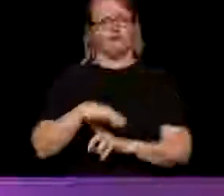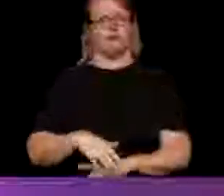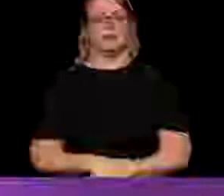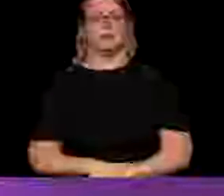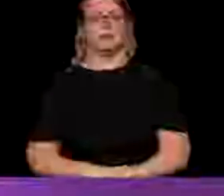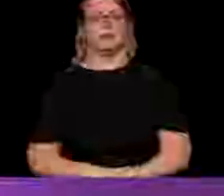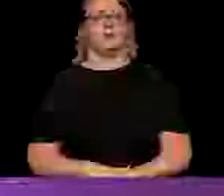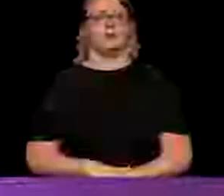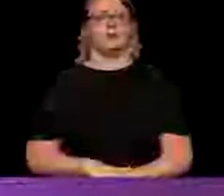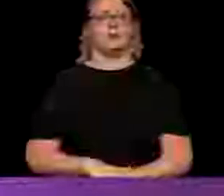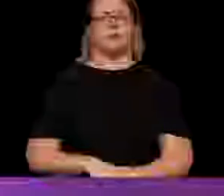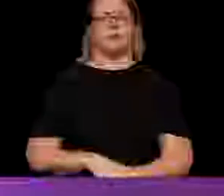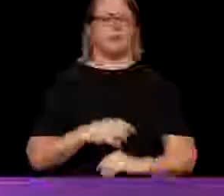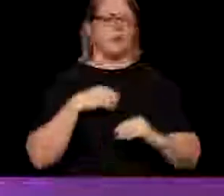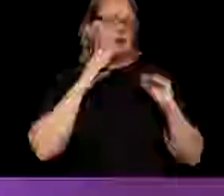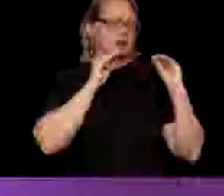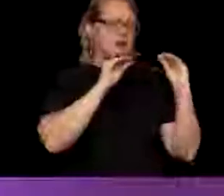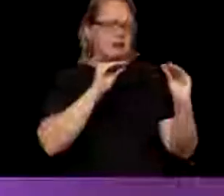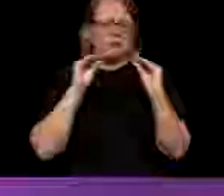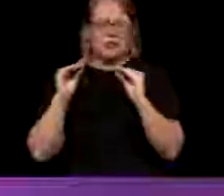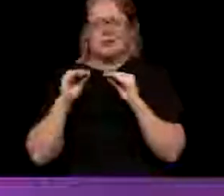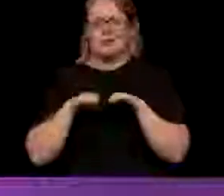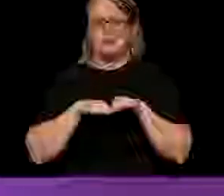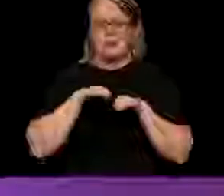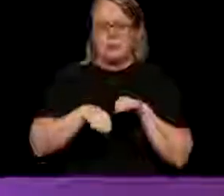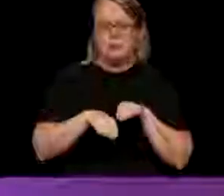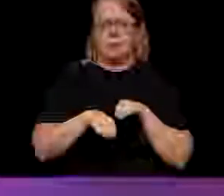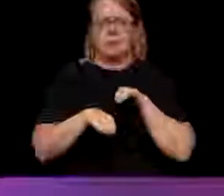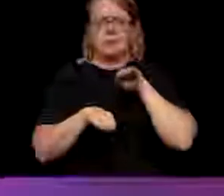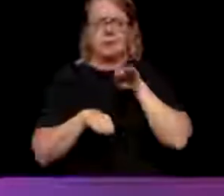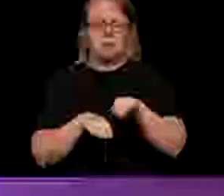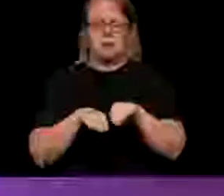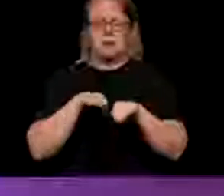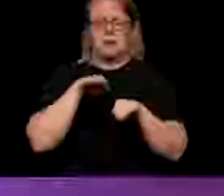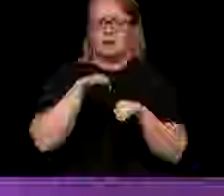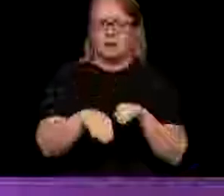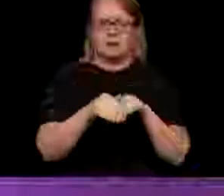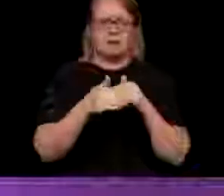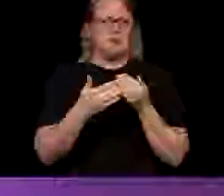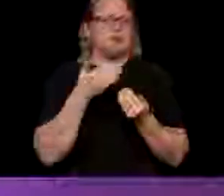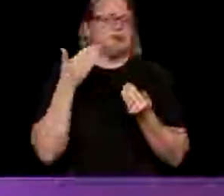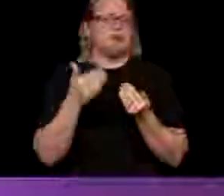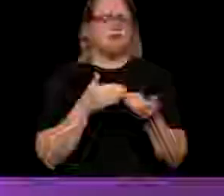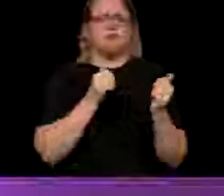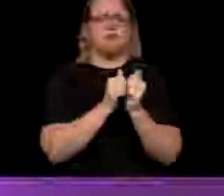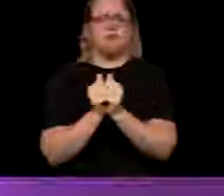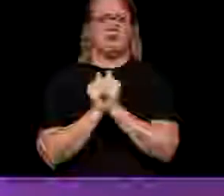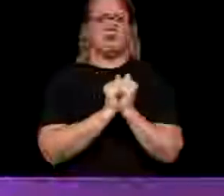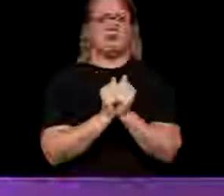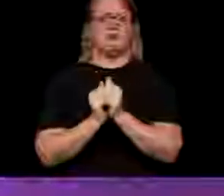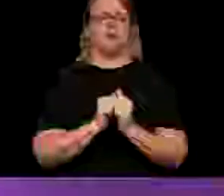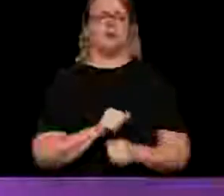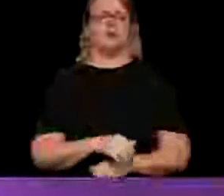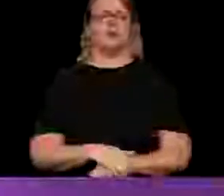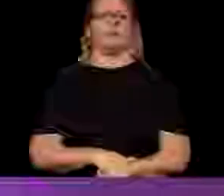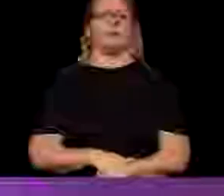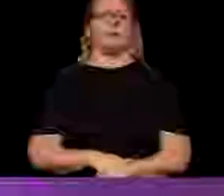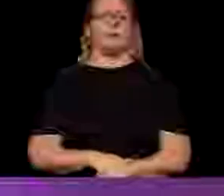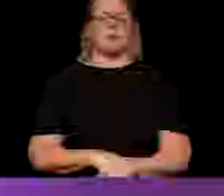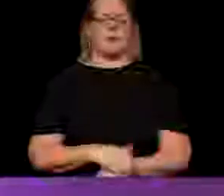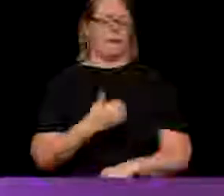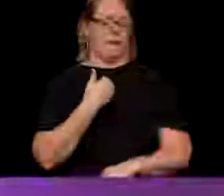absolutely no painting skills whatsoever. The background is a little bit abstract. We let it dry, and then we'll get into the fun